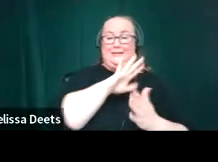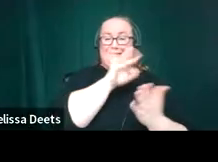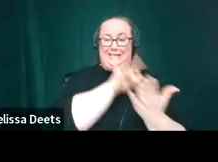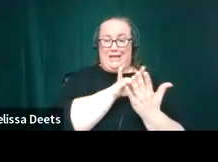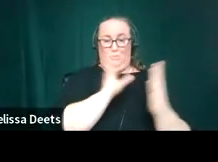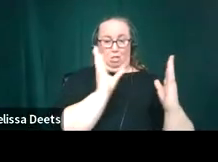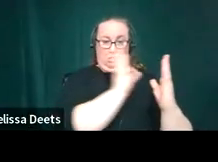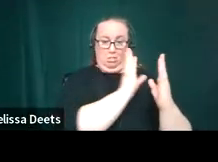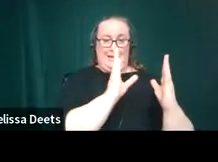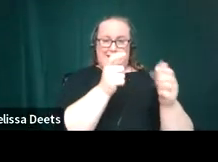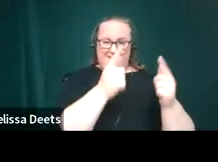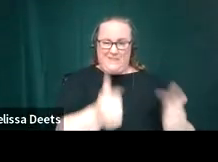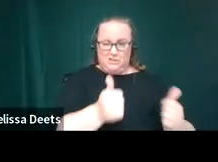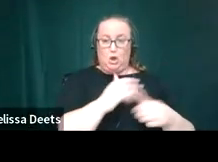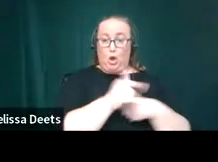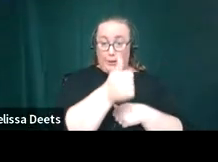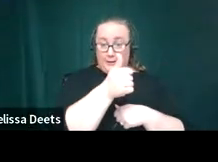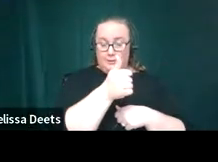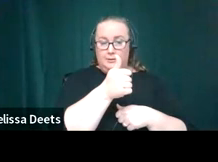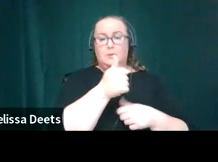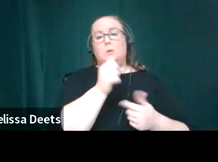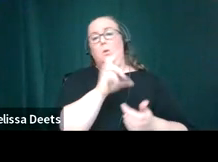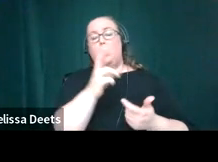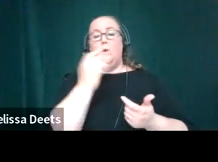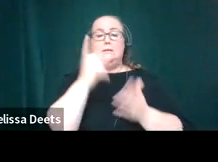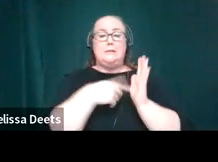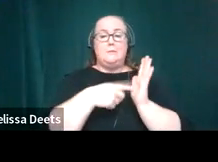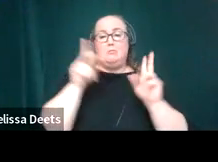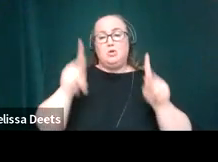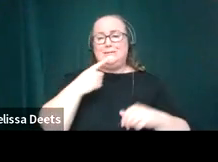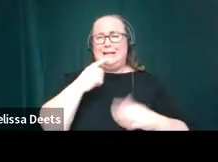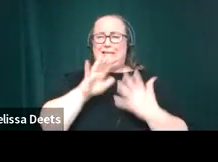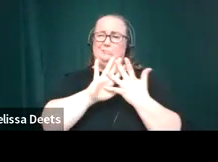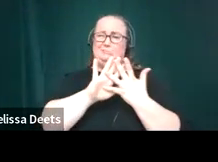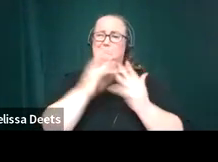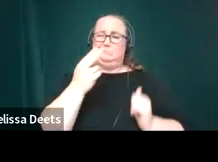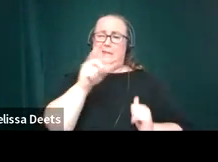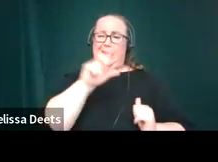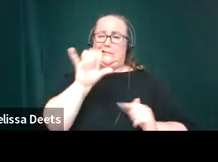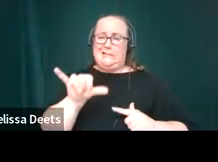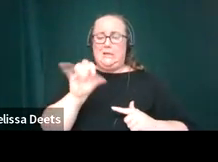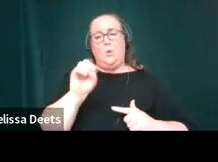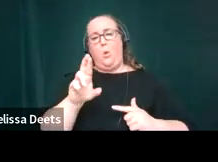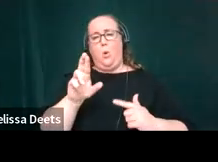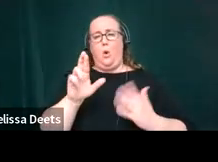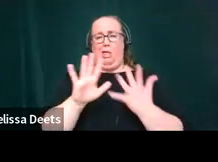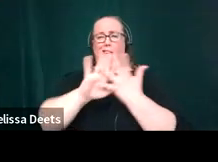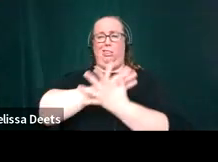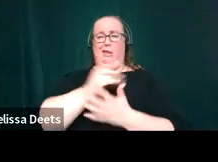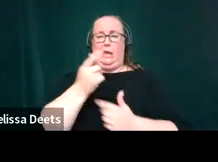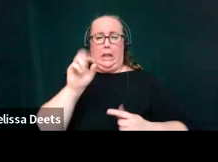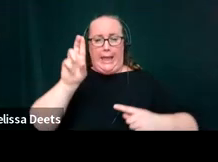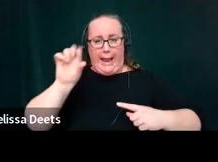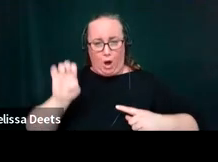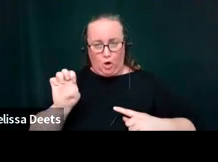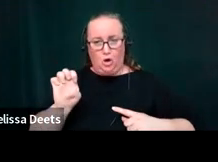early on. And sometimes patients describe symptoms such as hazy vision or looking through a fog or a lot of glare being present that